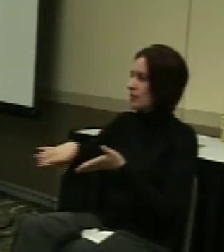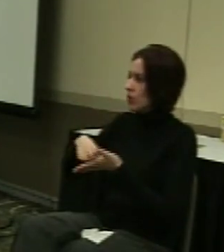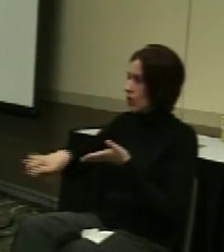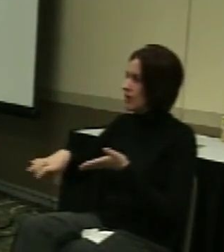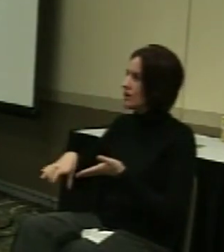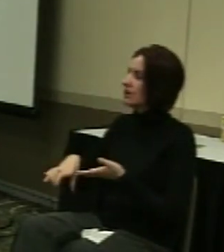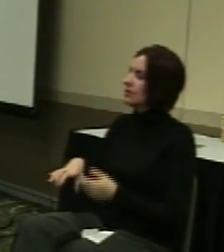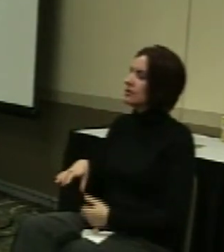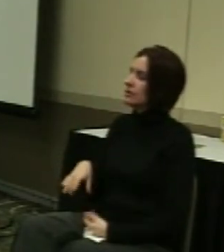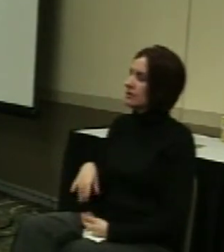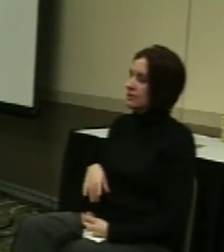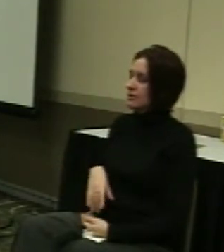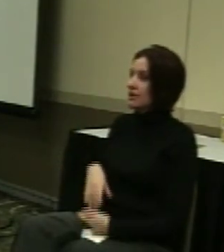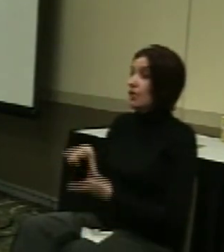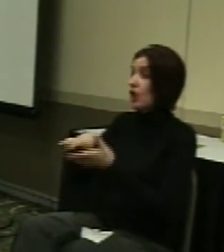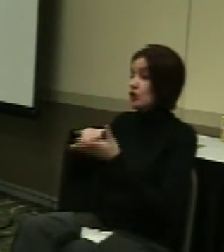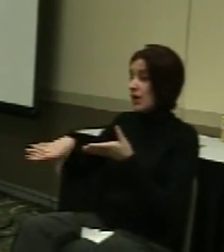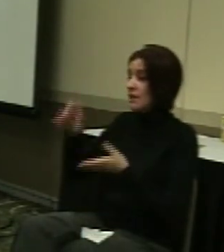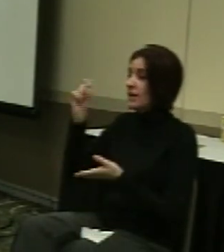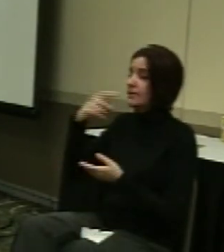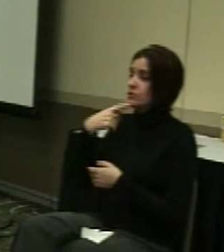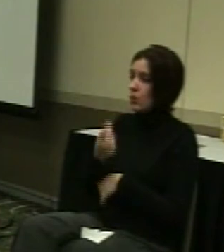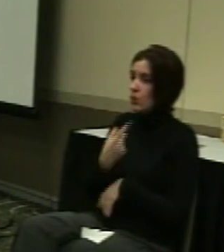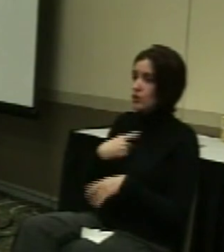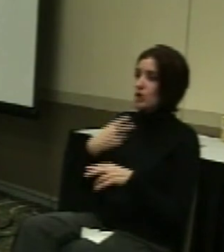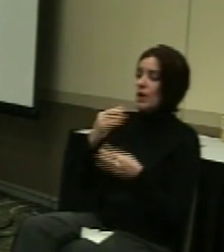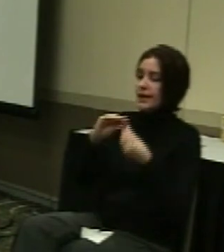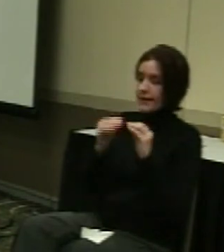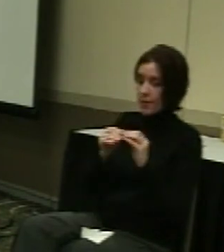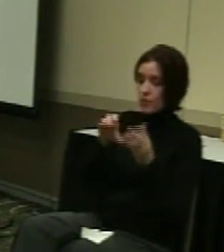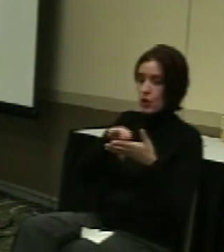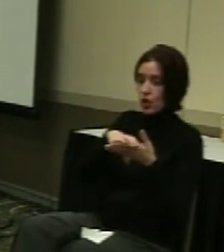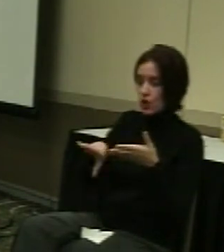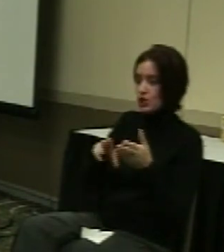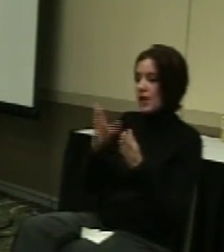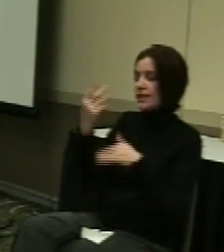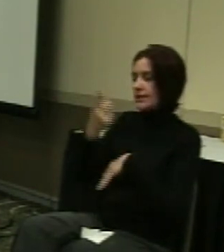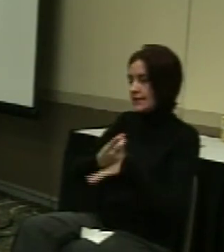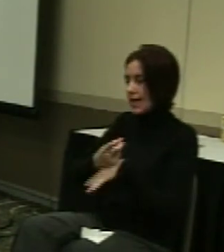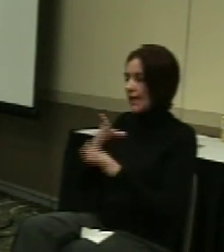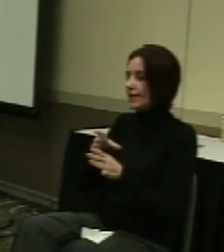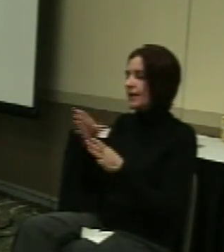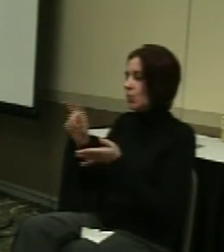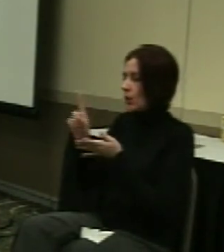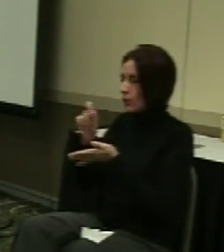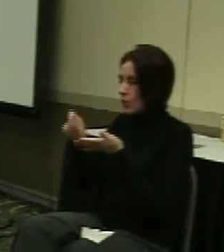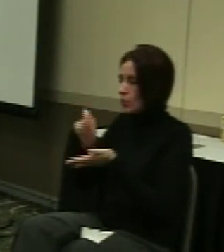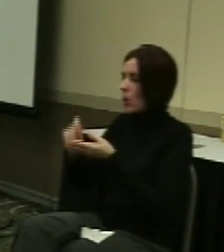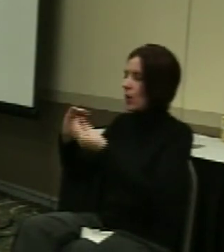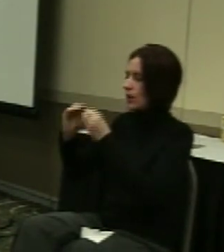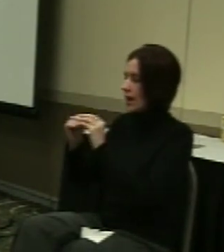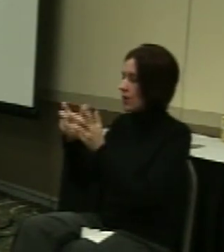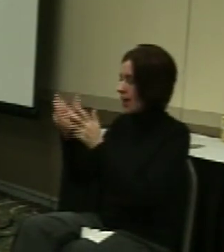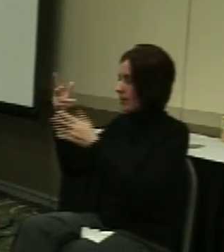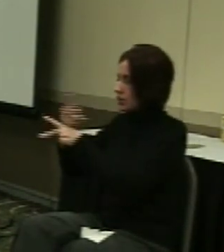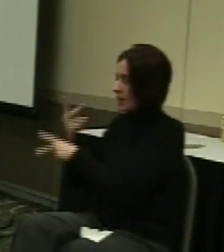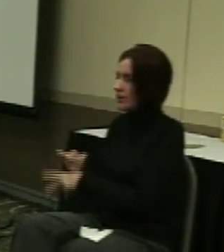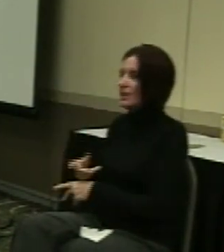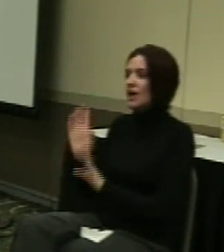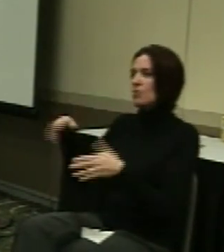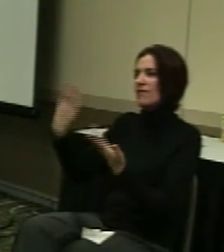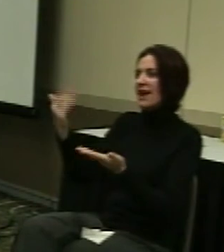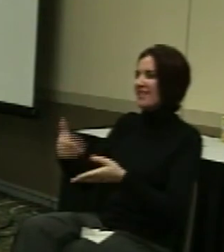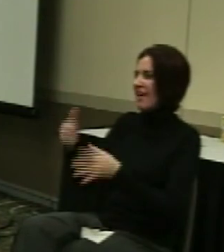told us to put in the date and the number of the check and the place we wrote it, and then do the calculation. They gave us that format,